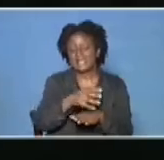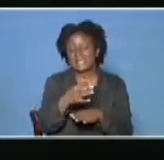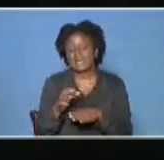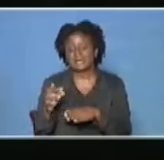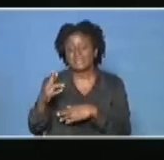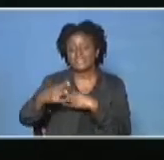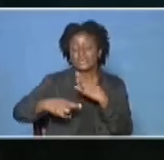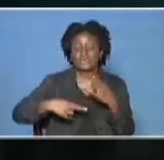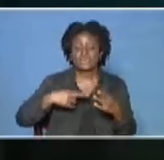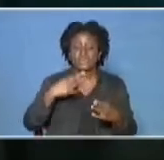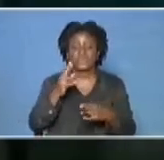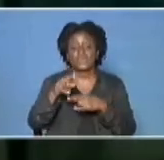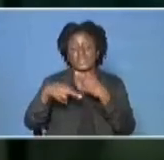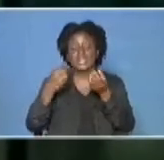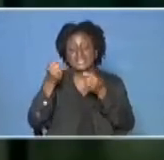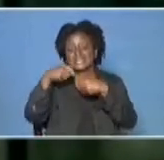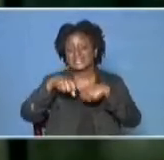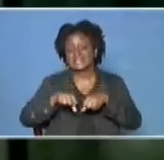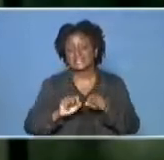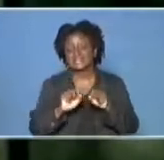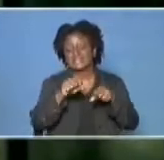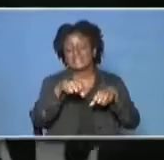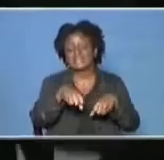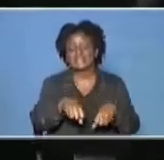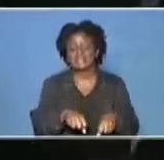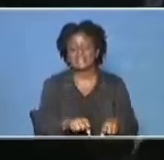rolling sea.